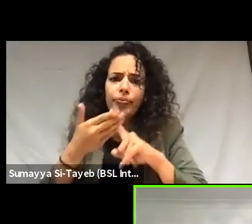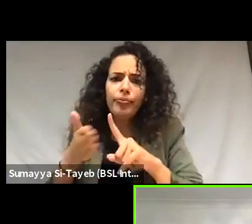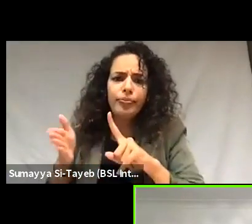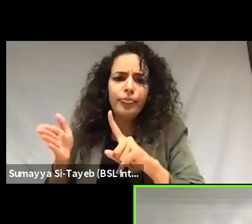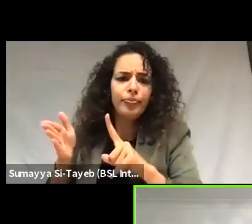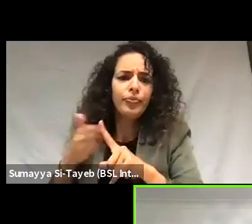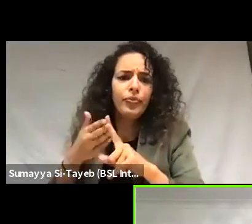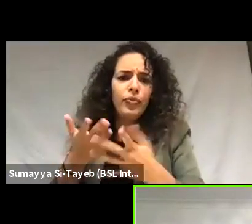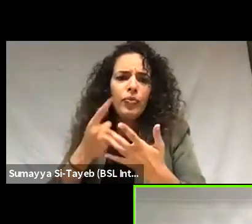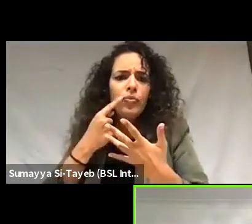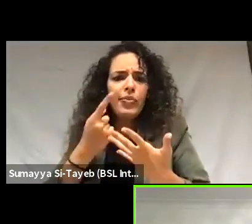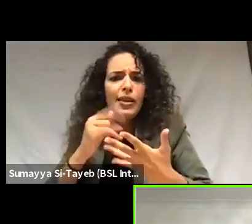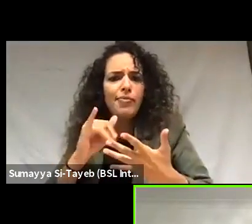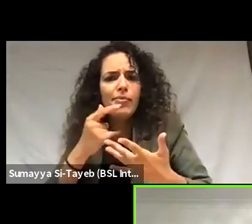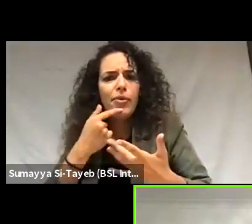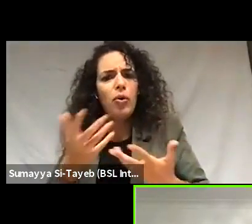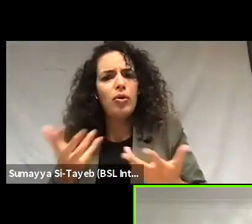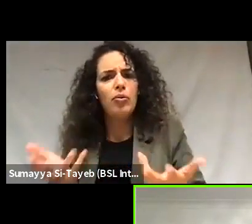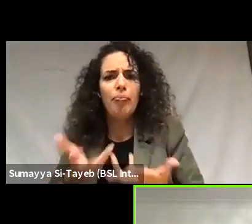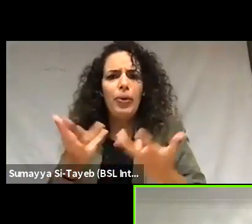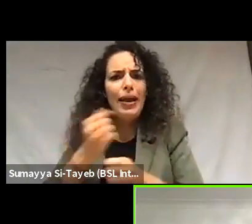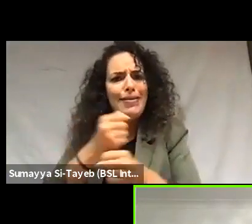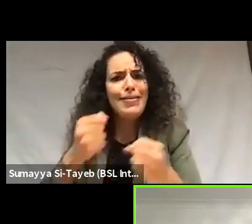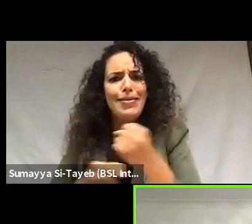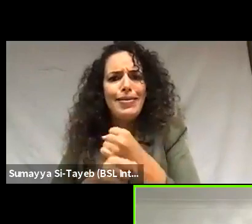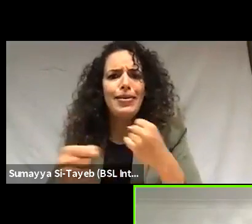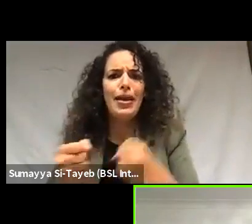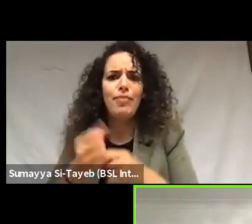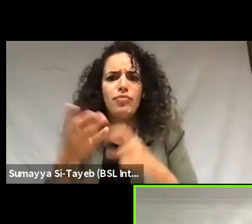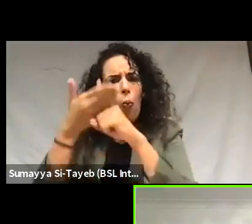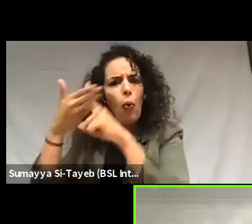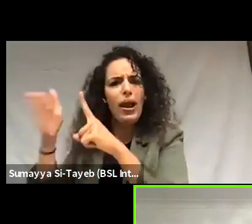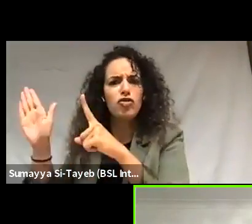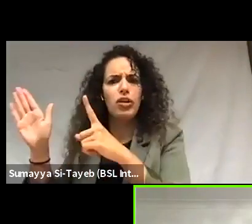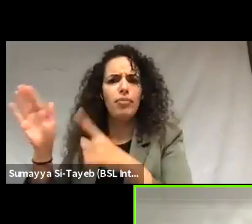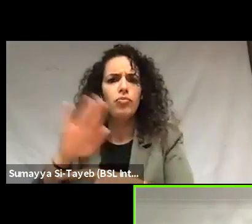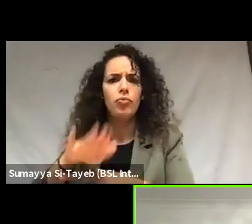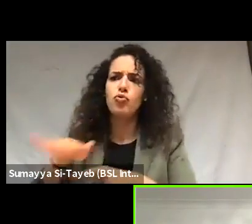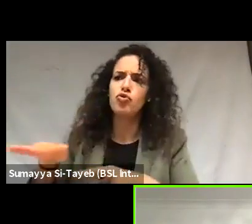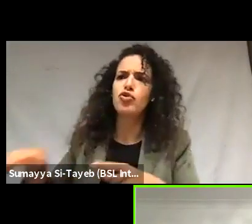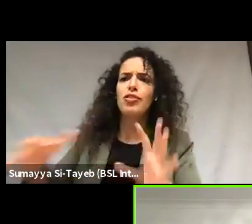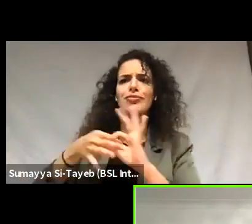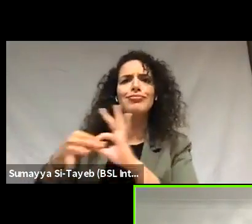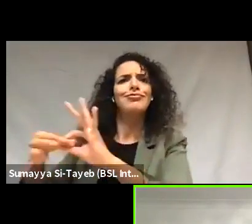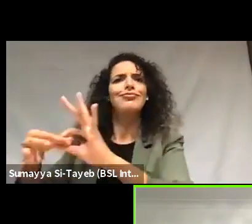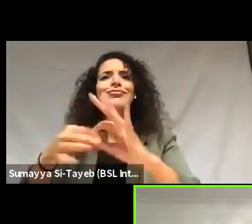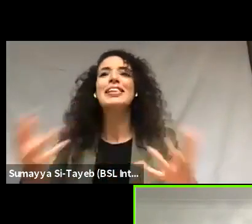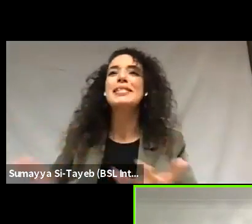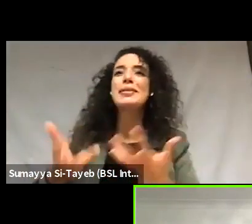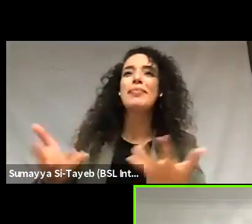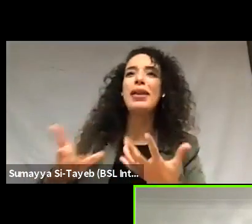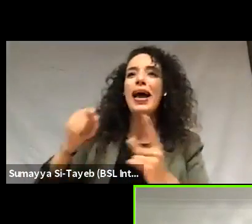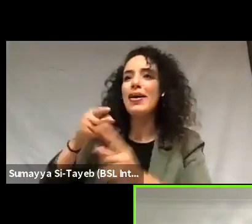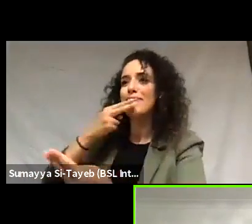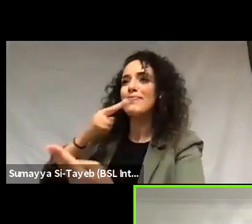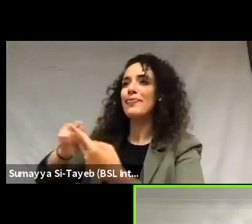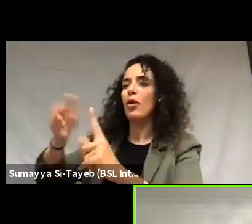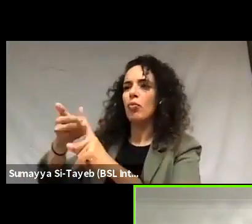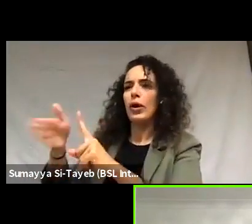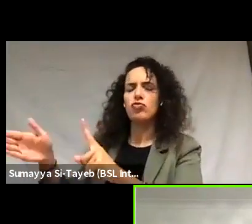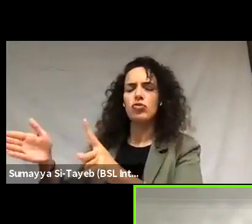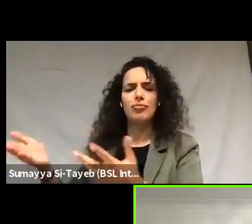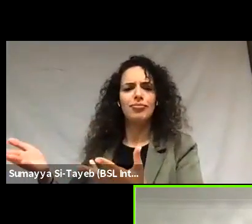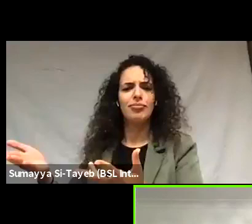and playing games was extreme. Maybe children coming together for the Scouting experience was extreme. I have no idea as to why they did,